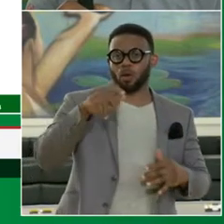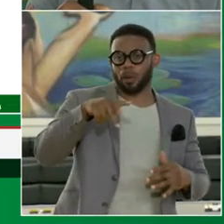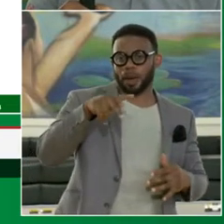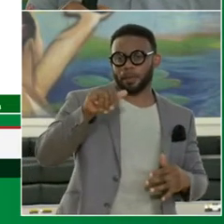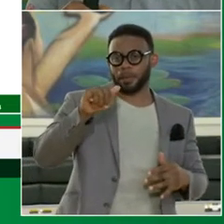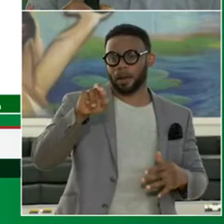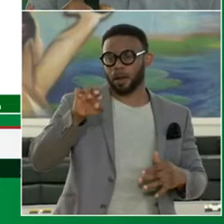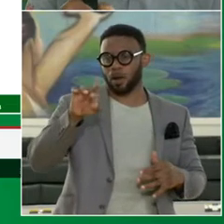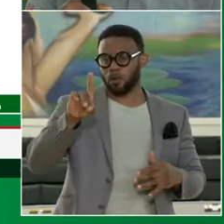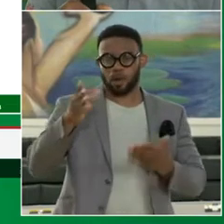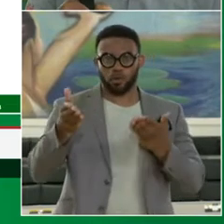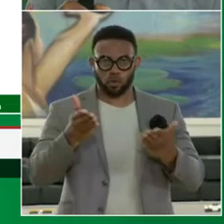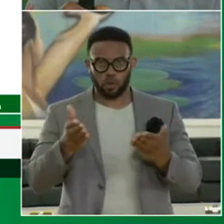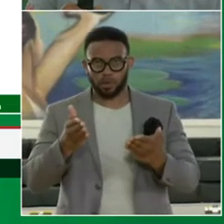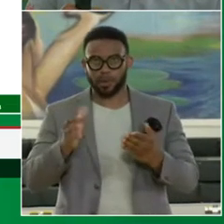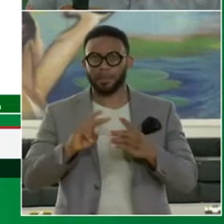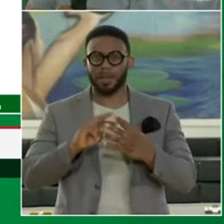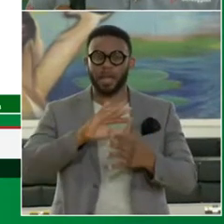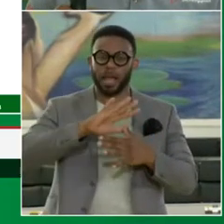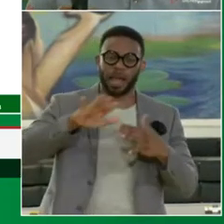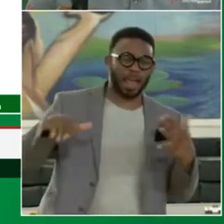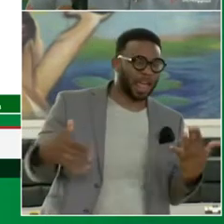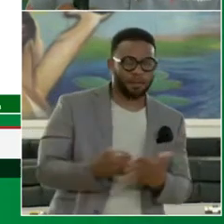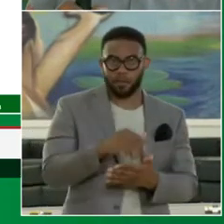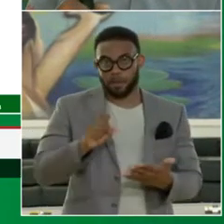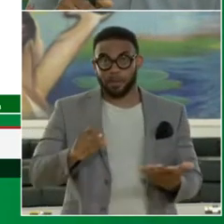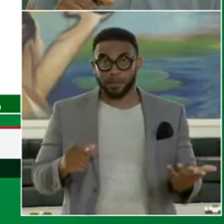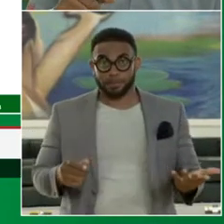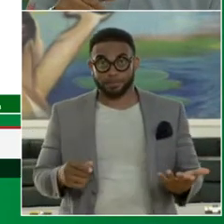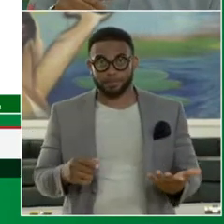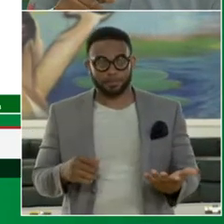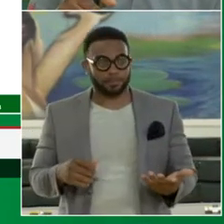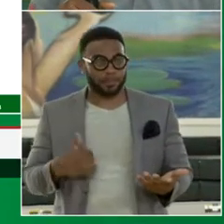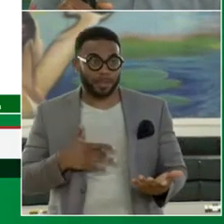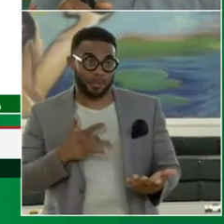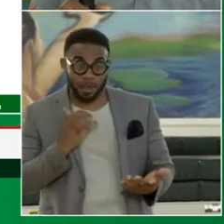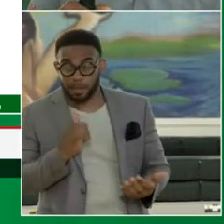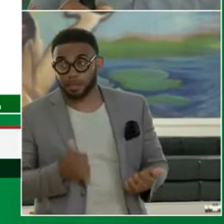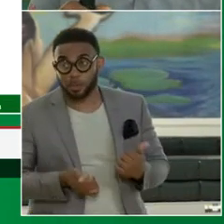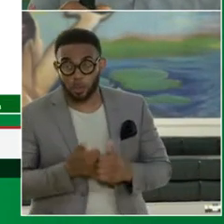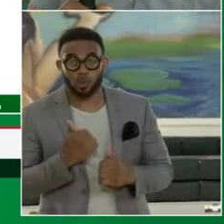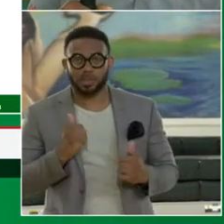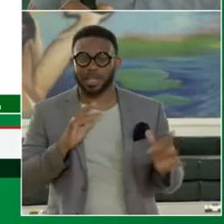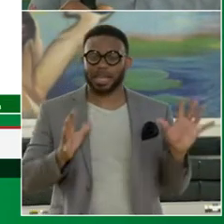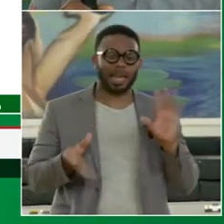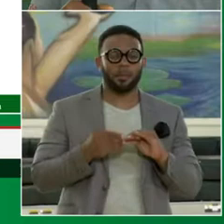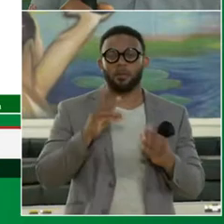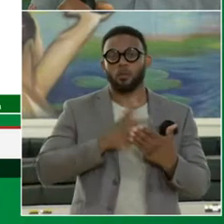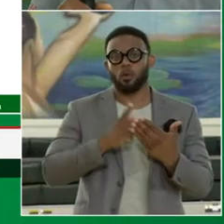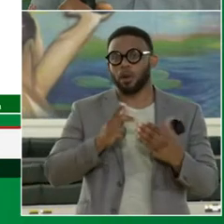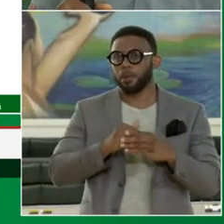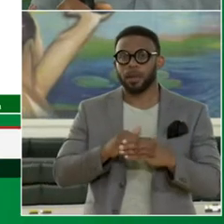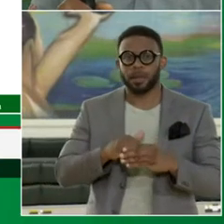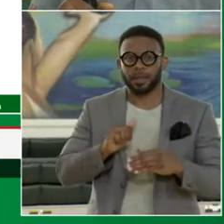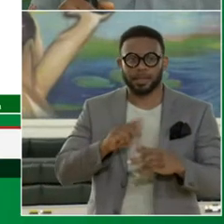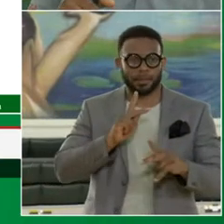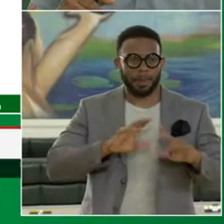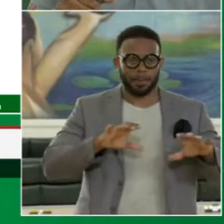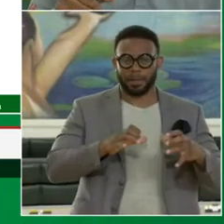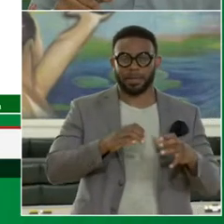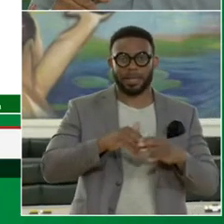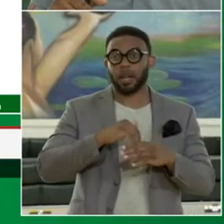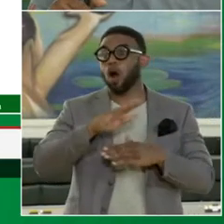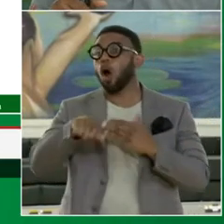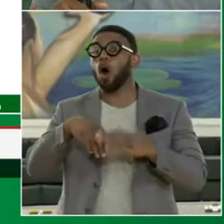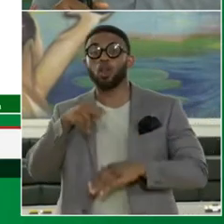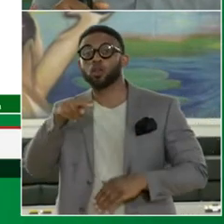for the individuals. And I'm not just saying it because I'm the director, but I feel like it's the most comprehensive program for this population because